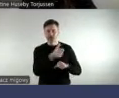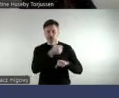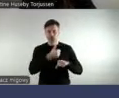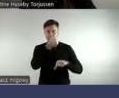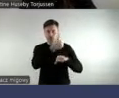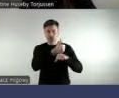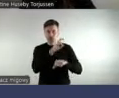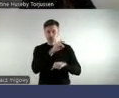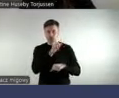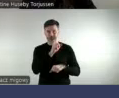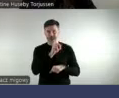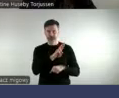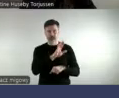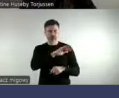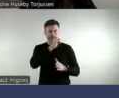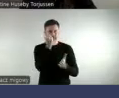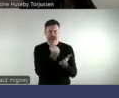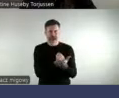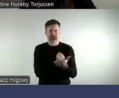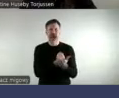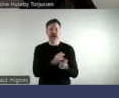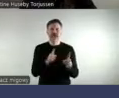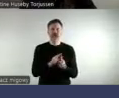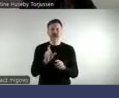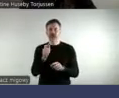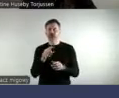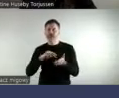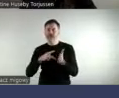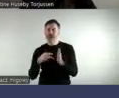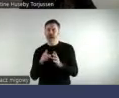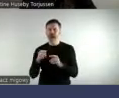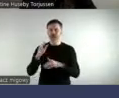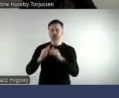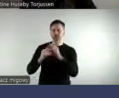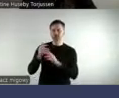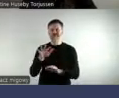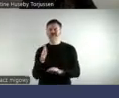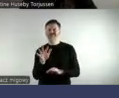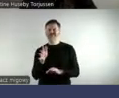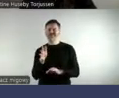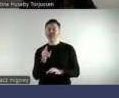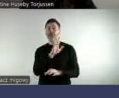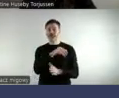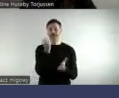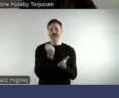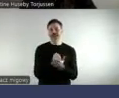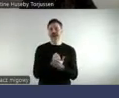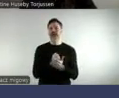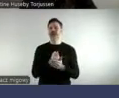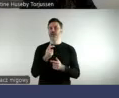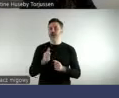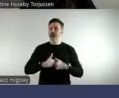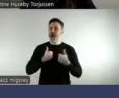areas liable to floods, landslides, avalanches, or other events that may endanger human life or